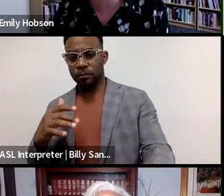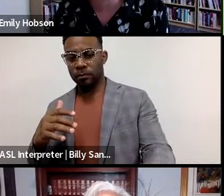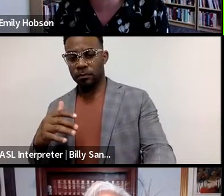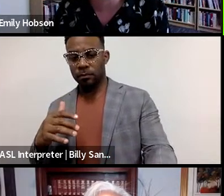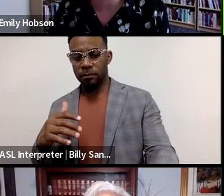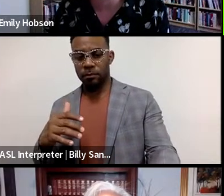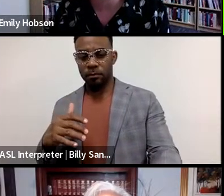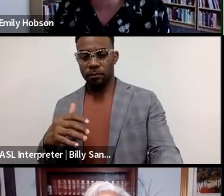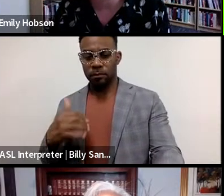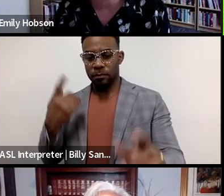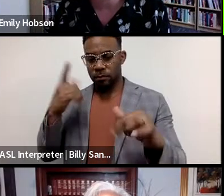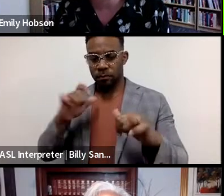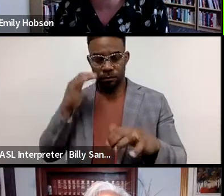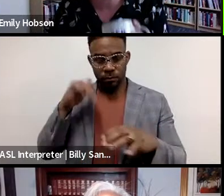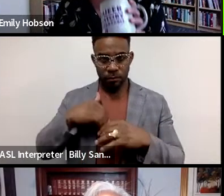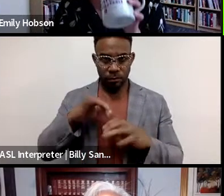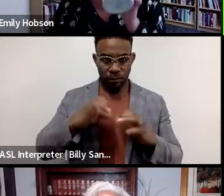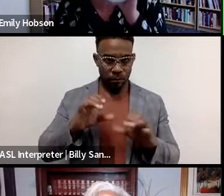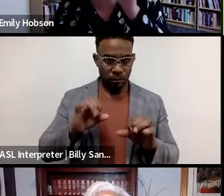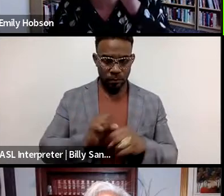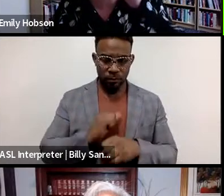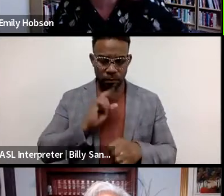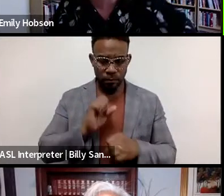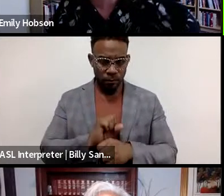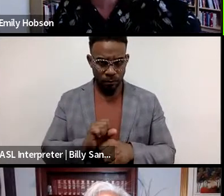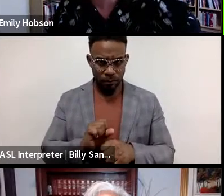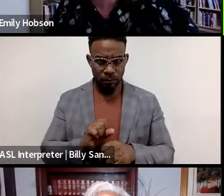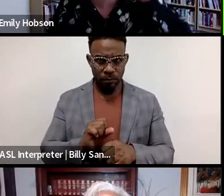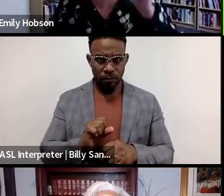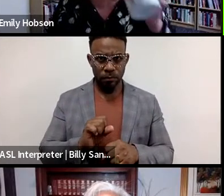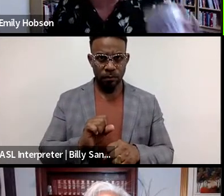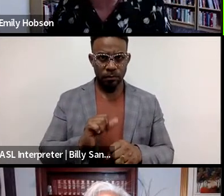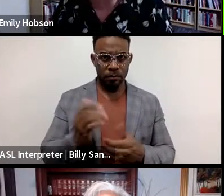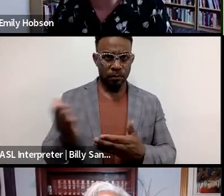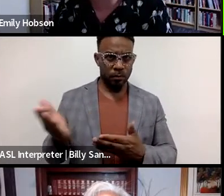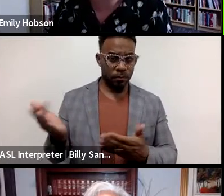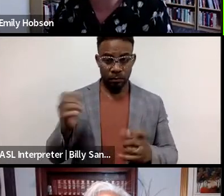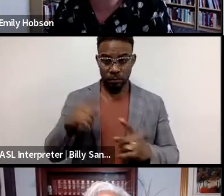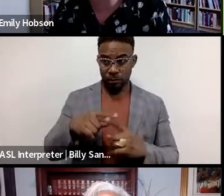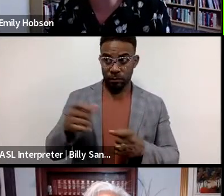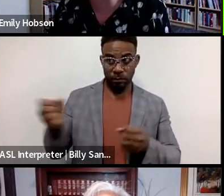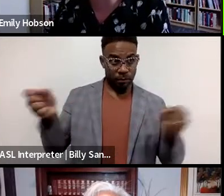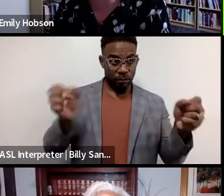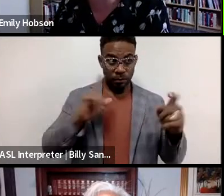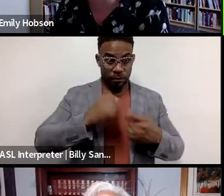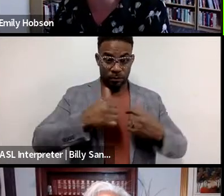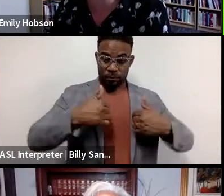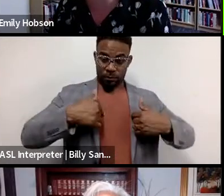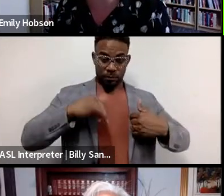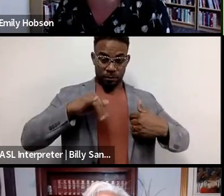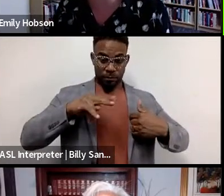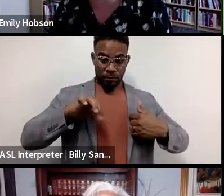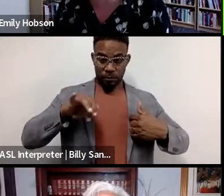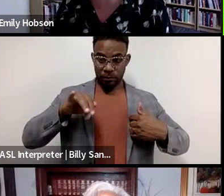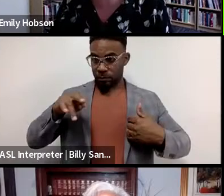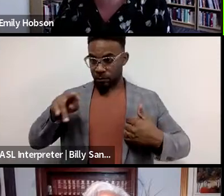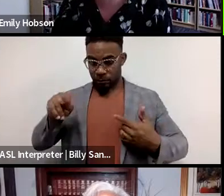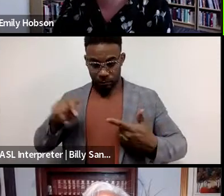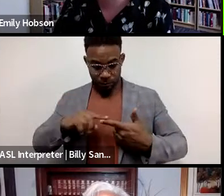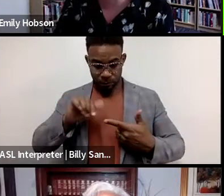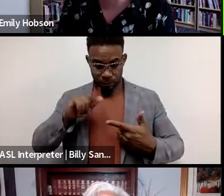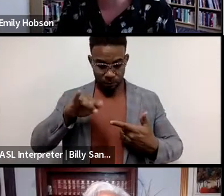I totally agree. I know that in my coursework, I definitely have brought back the people that made me, the June Jordans, you know, the